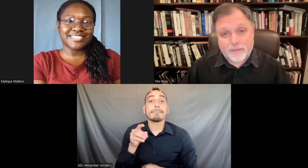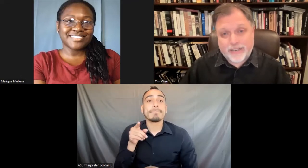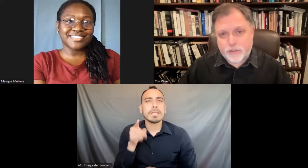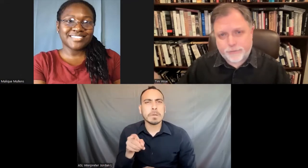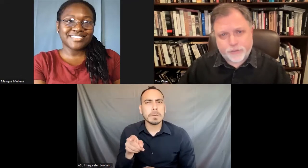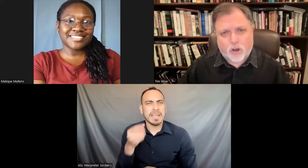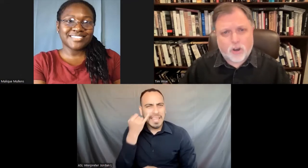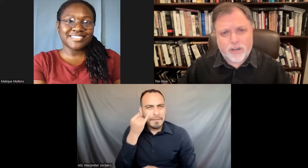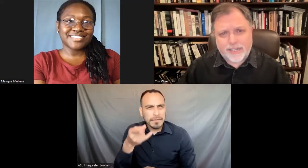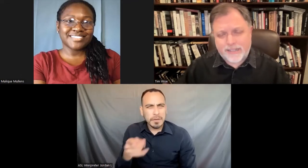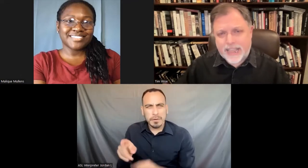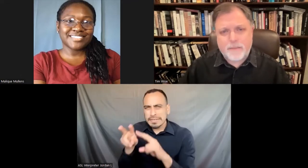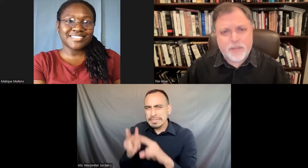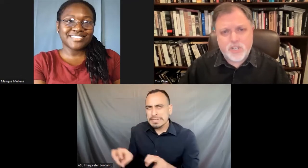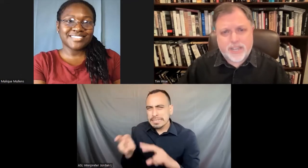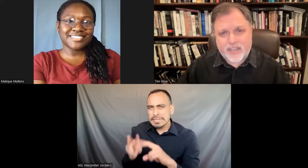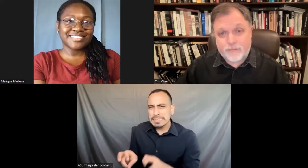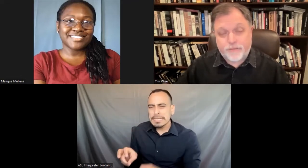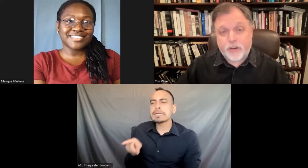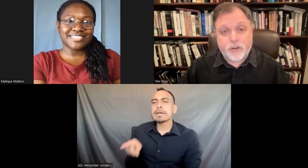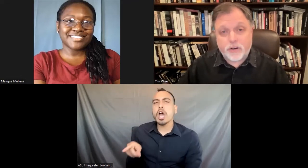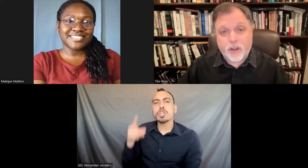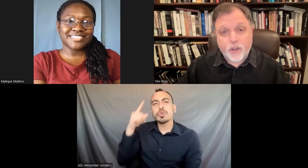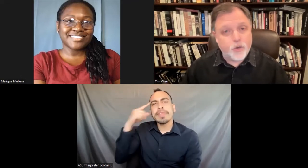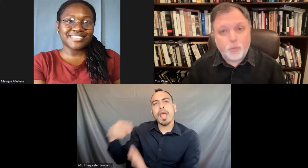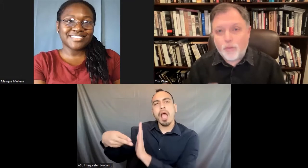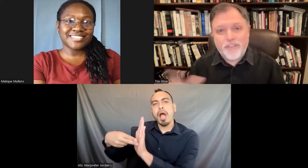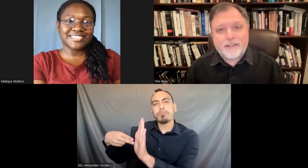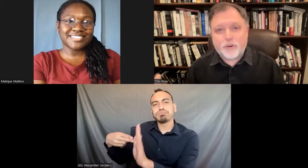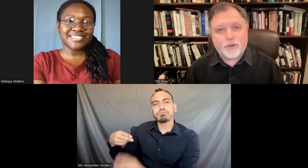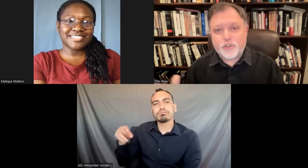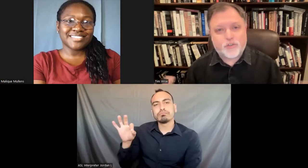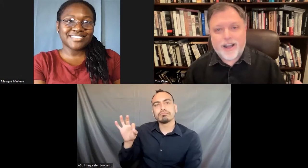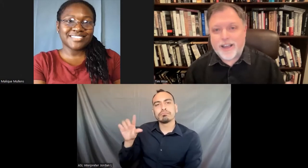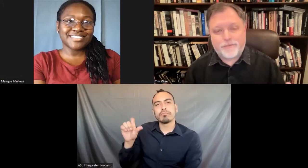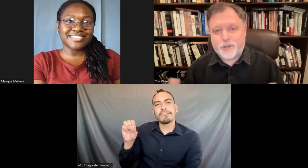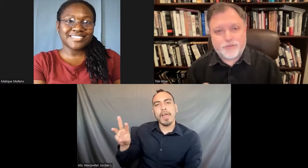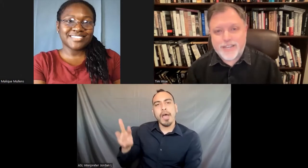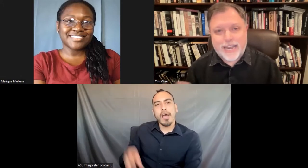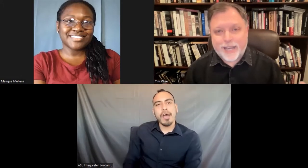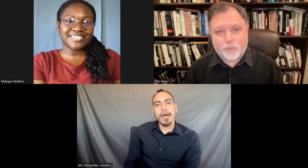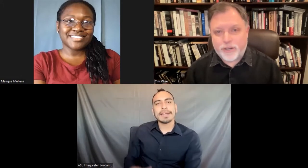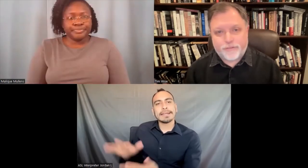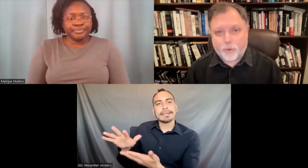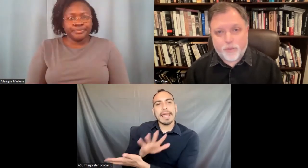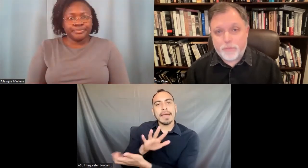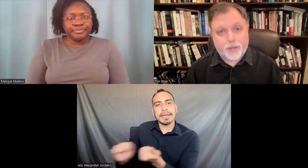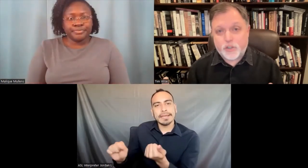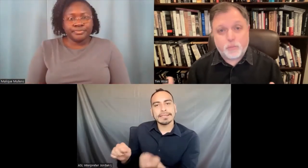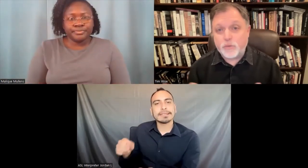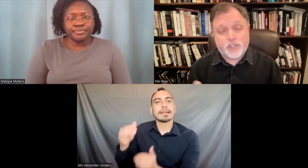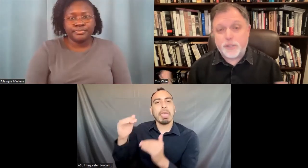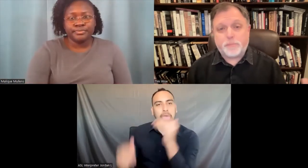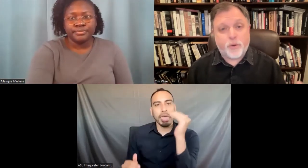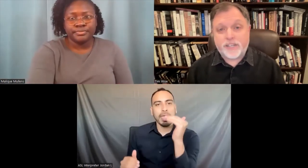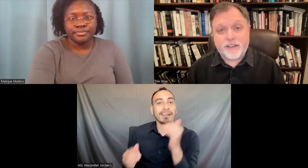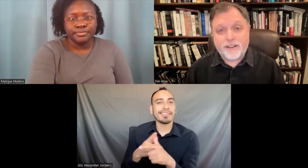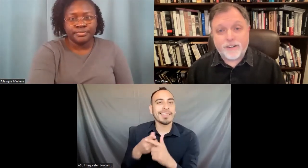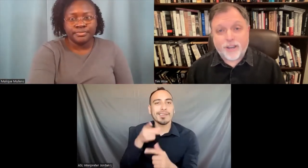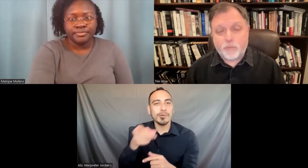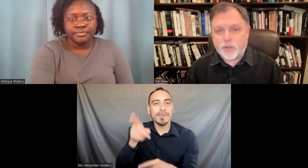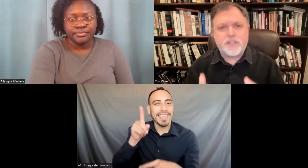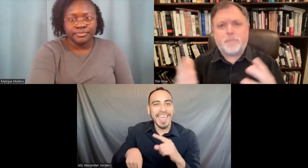the bottom as flawed and damaged and inferior, you will never strive to create equity for them because you won't see the